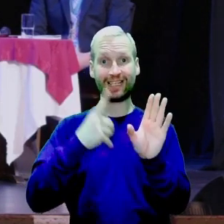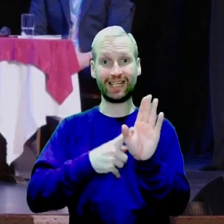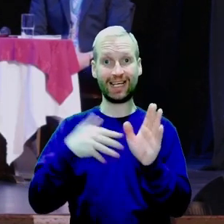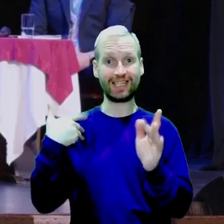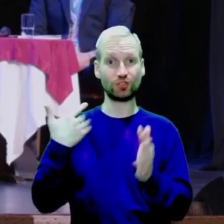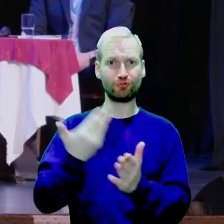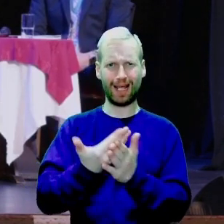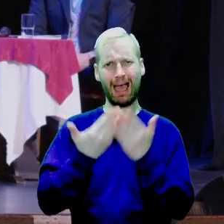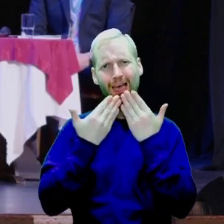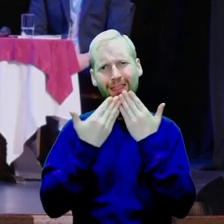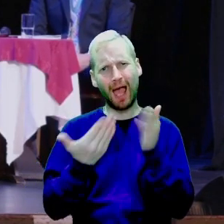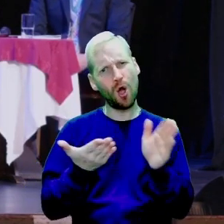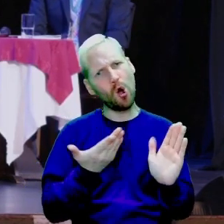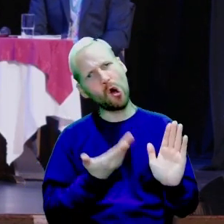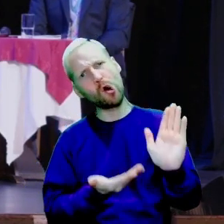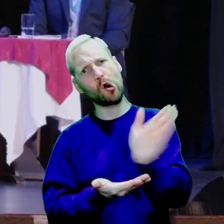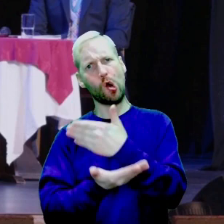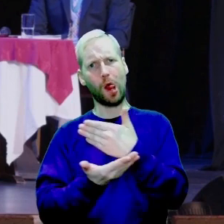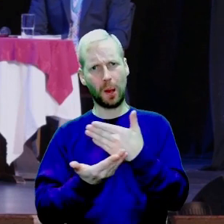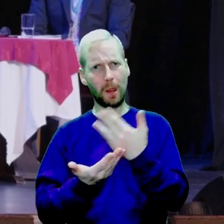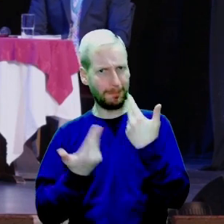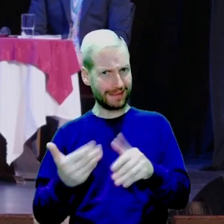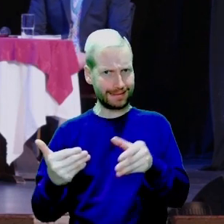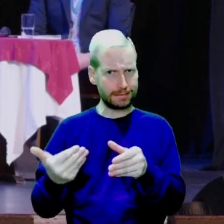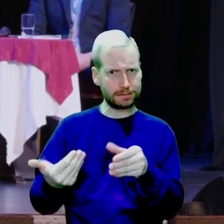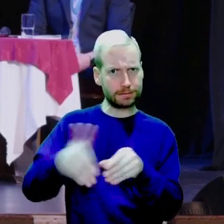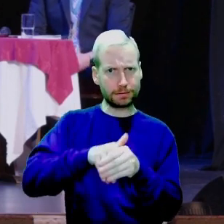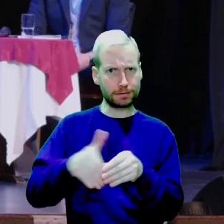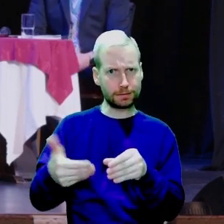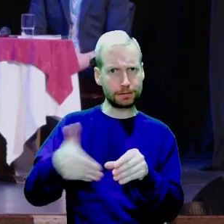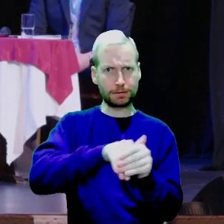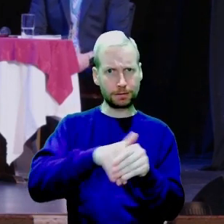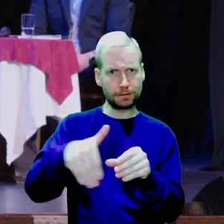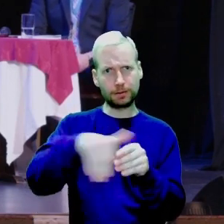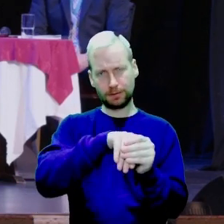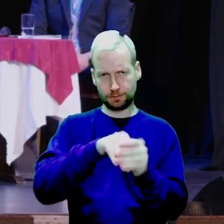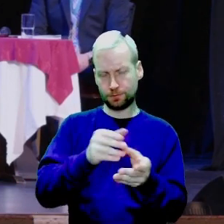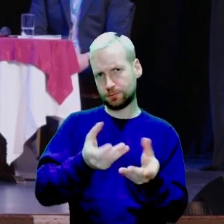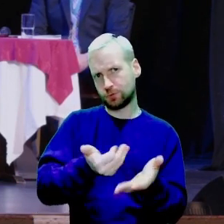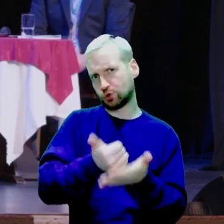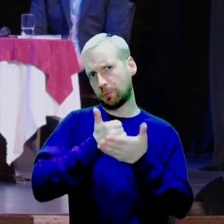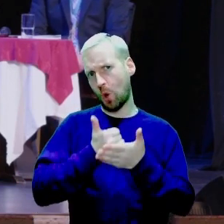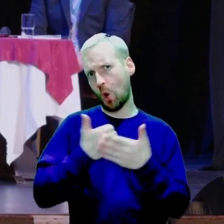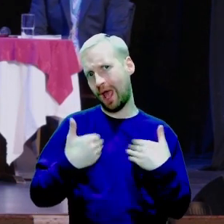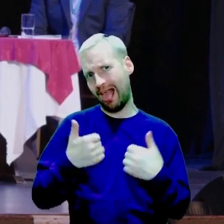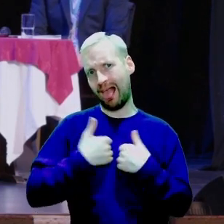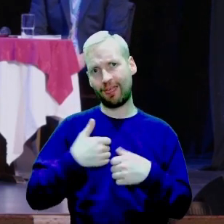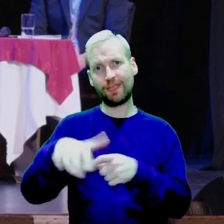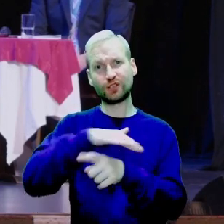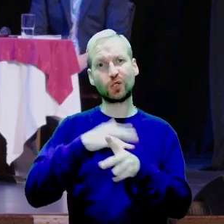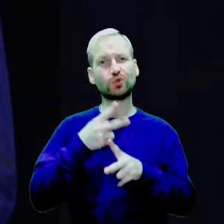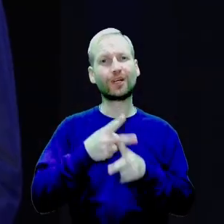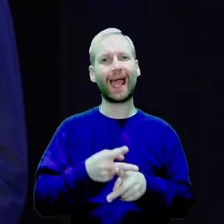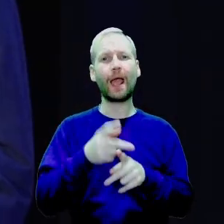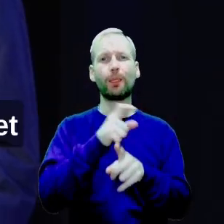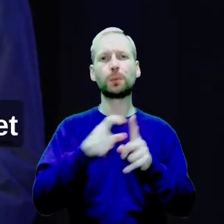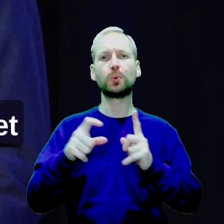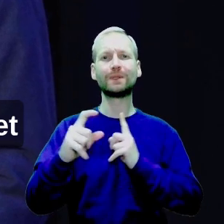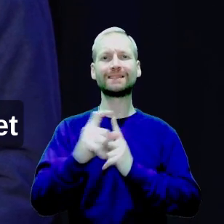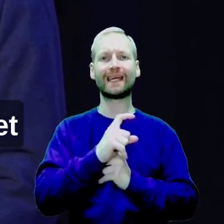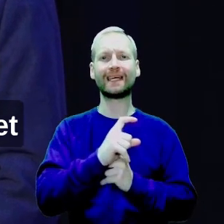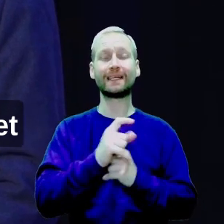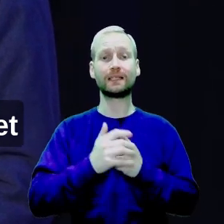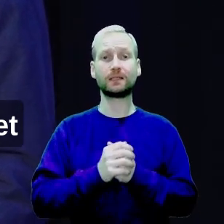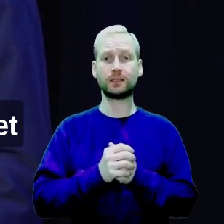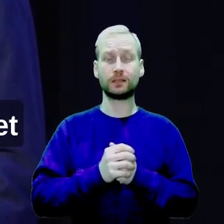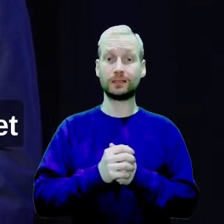congratulate and thank everybody who's played a part in making such valuable contribution to health and social care in the community. Well,